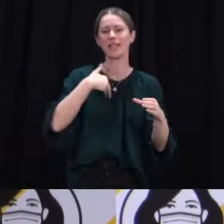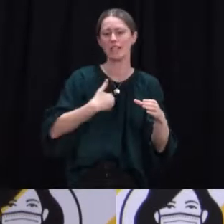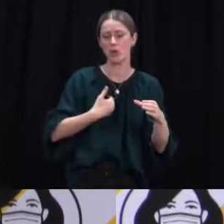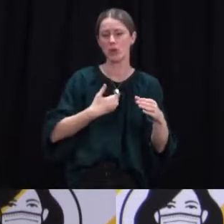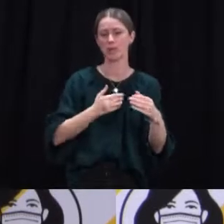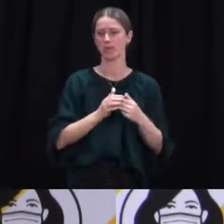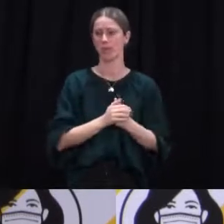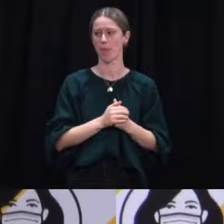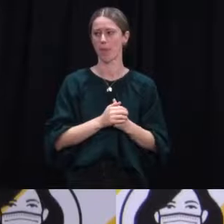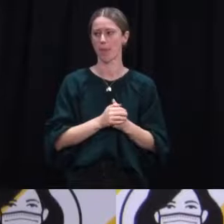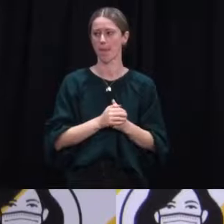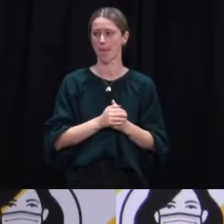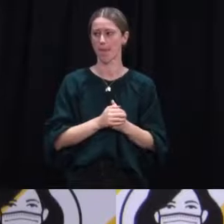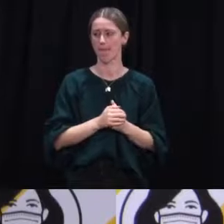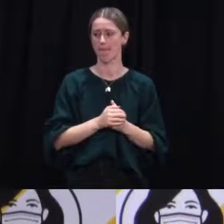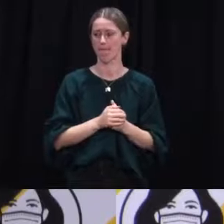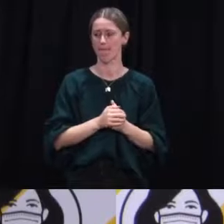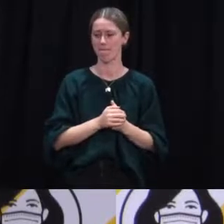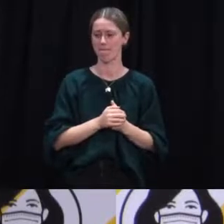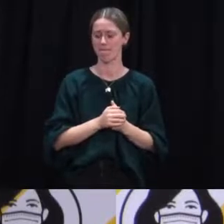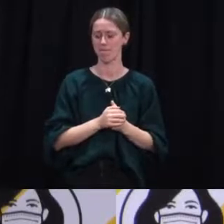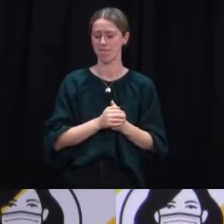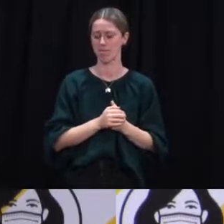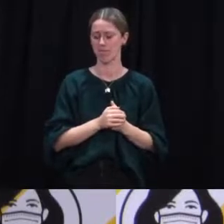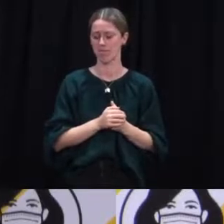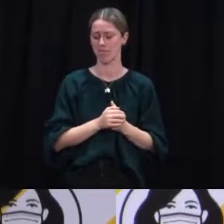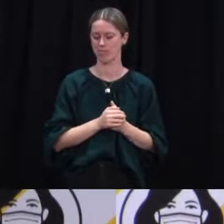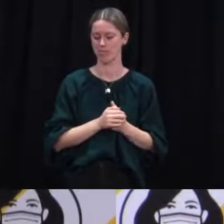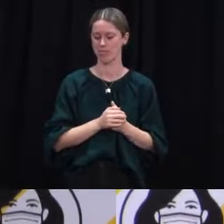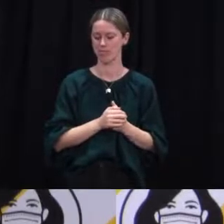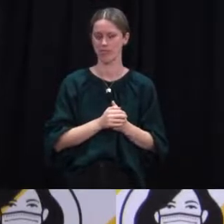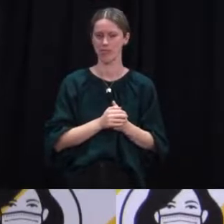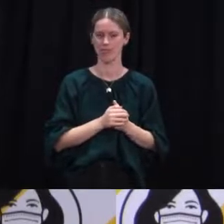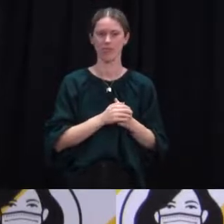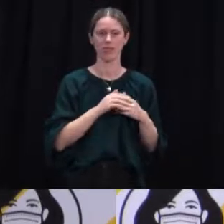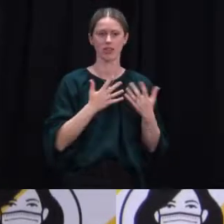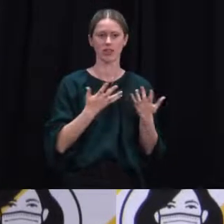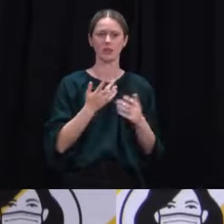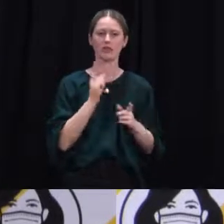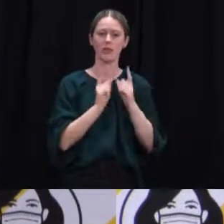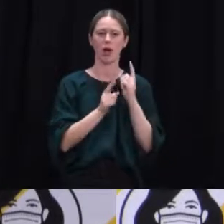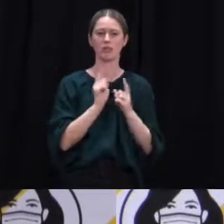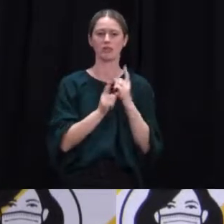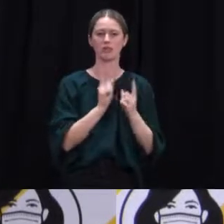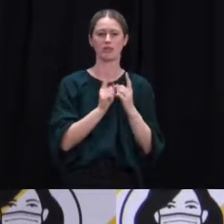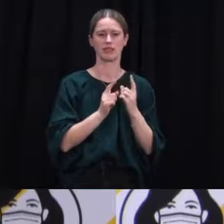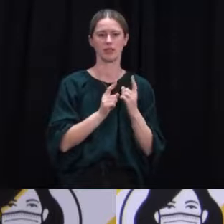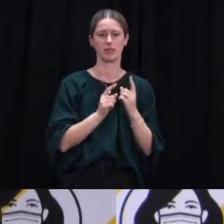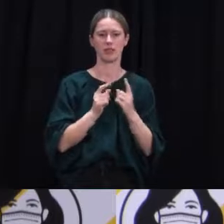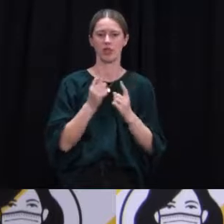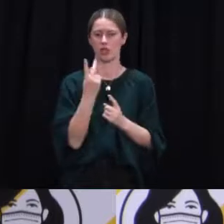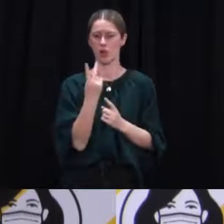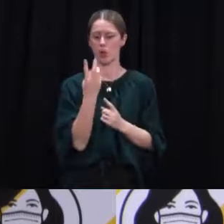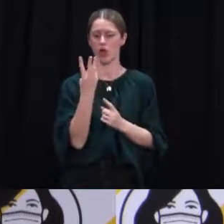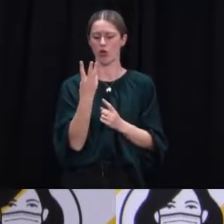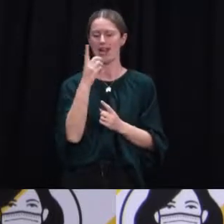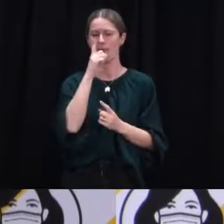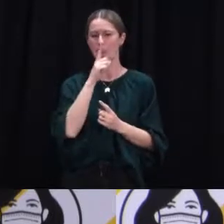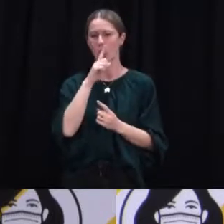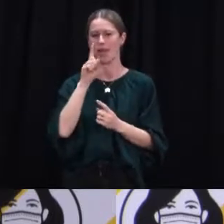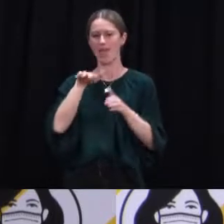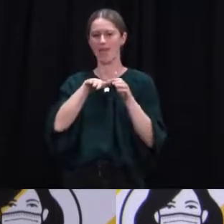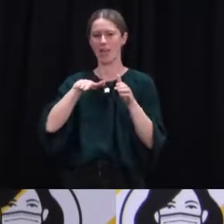that we can activate that within the next day or two in the event that we need to. Just remember that there is not a direct